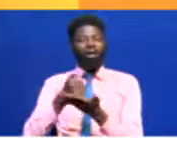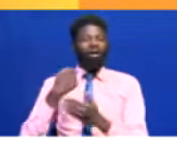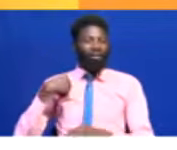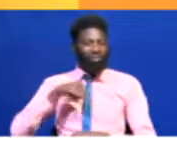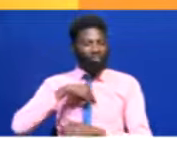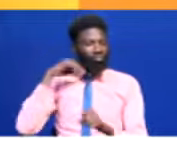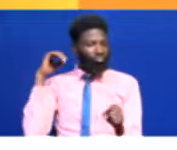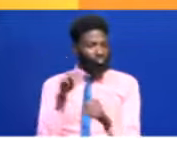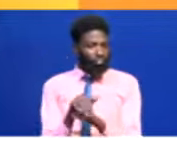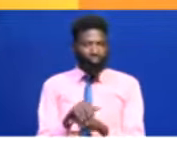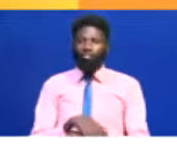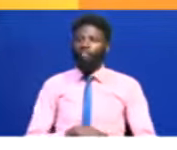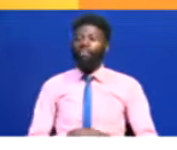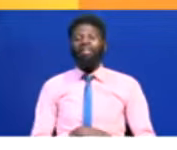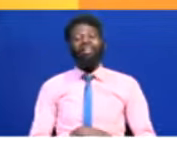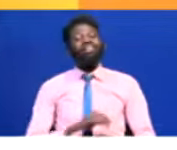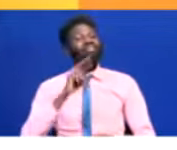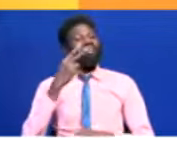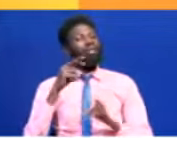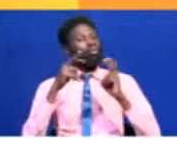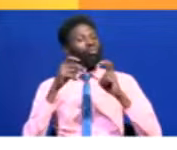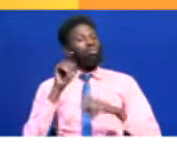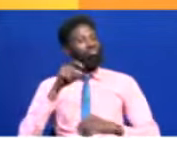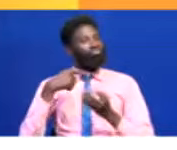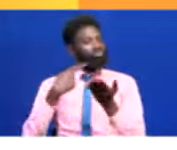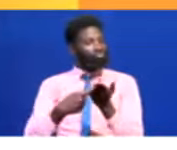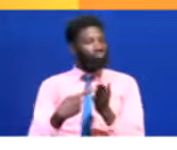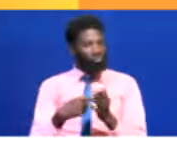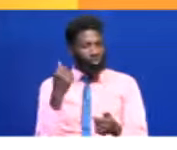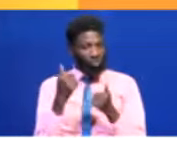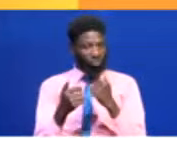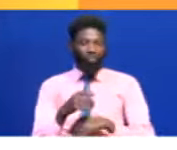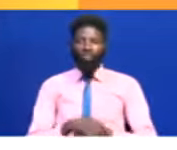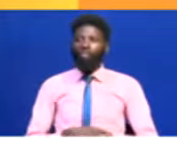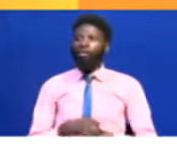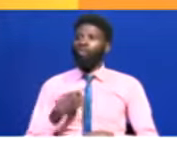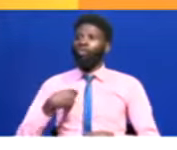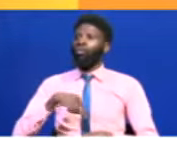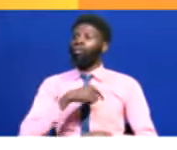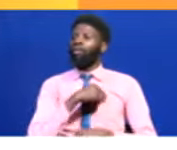Another issue here to mention is that we have come up